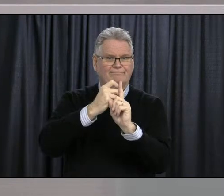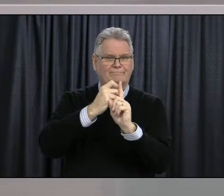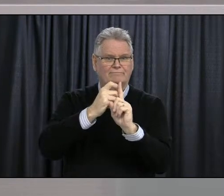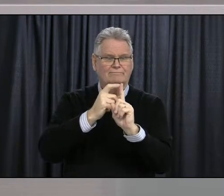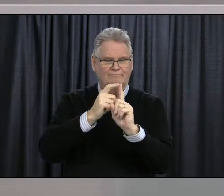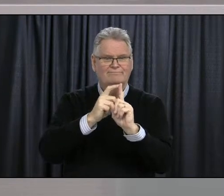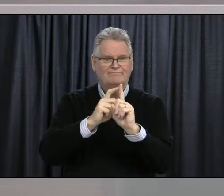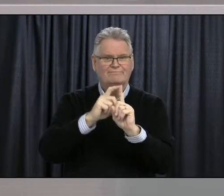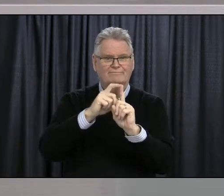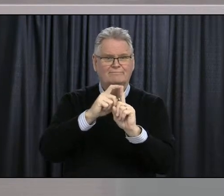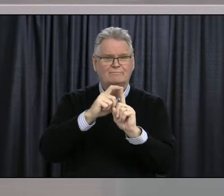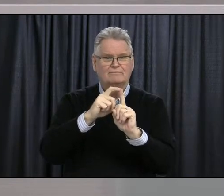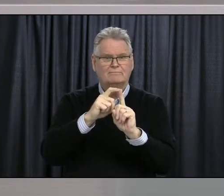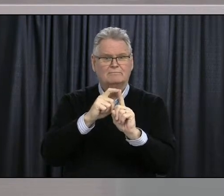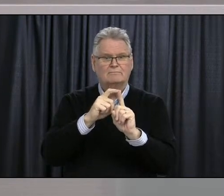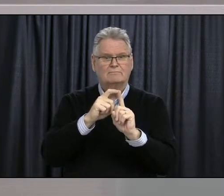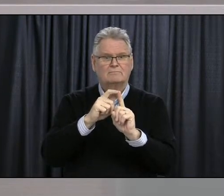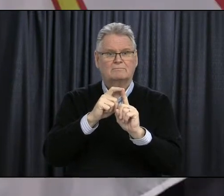that going to be a problem?